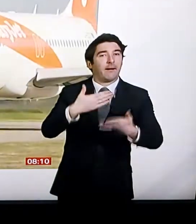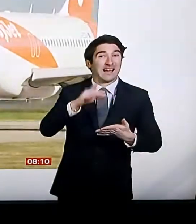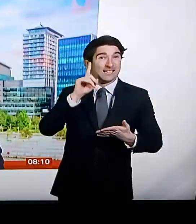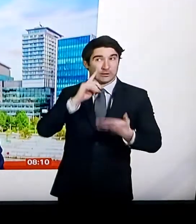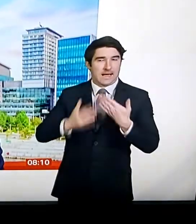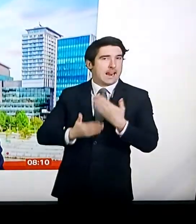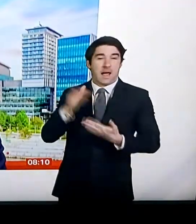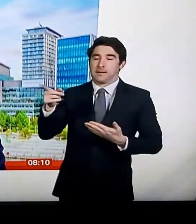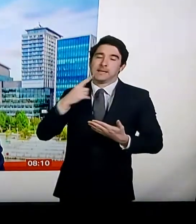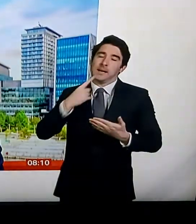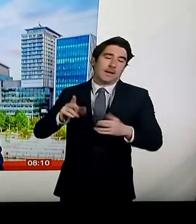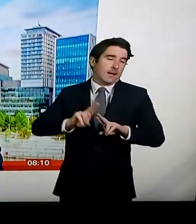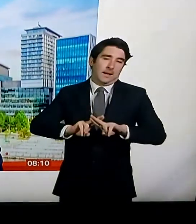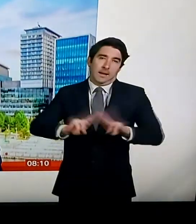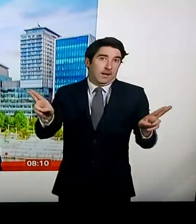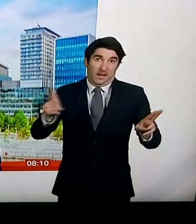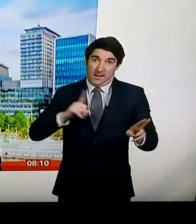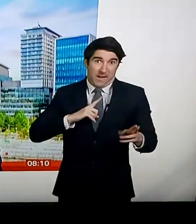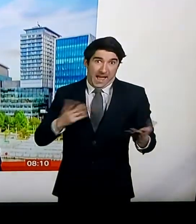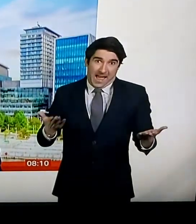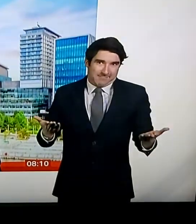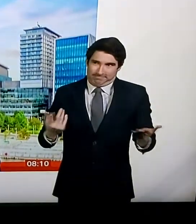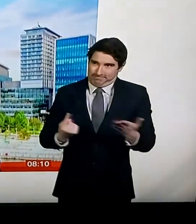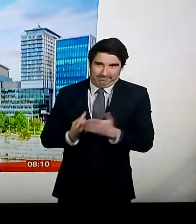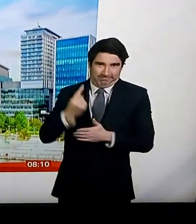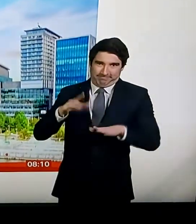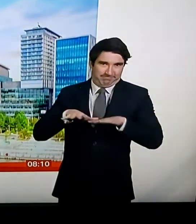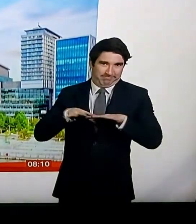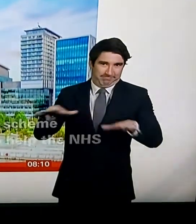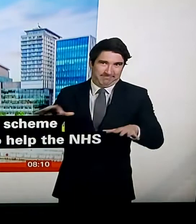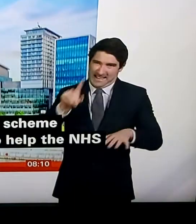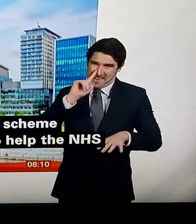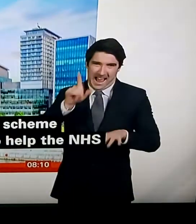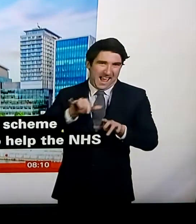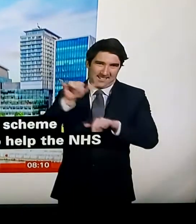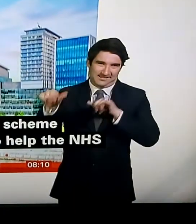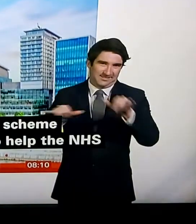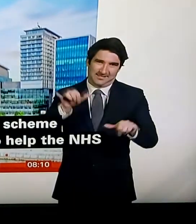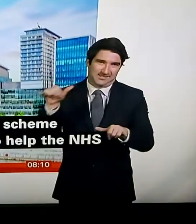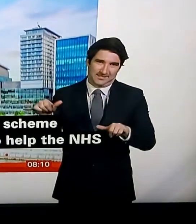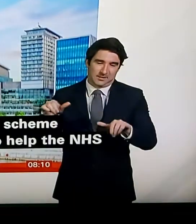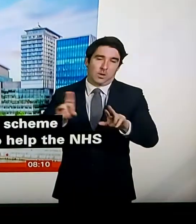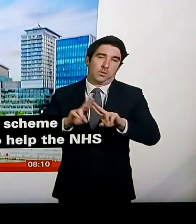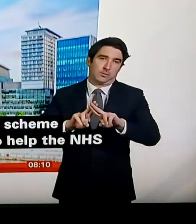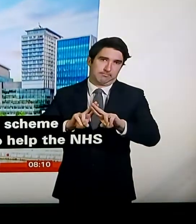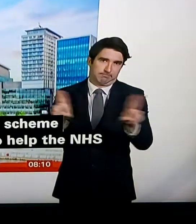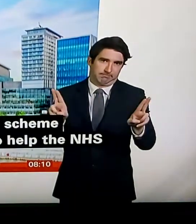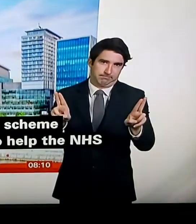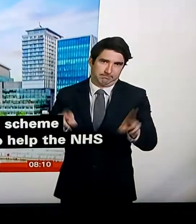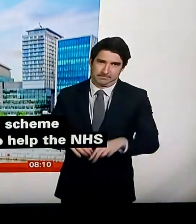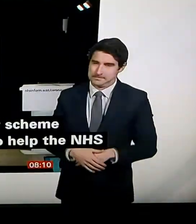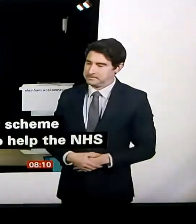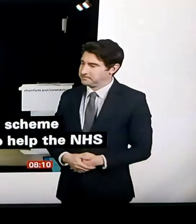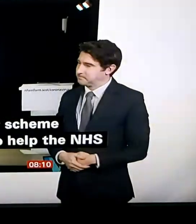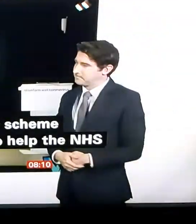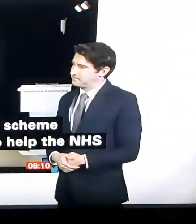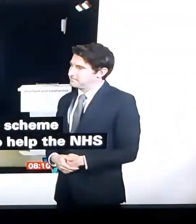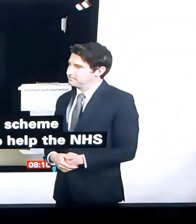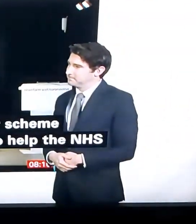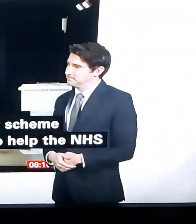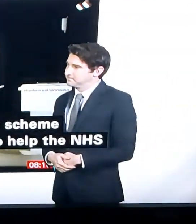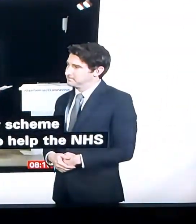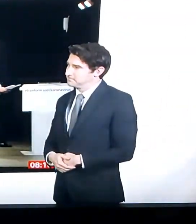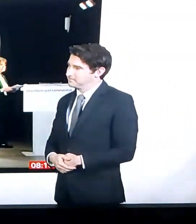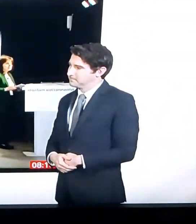restart. In Scotland, a volunteer scheme for people who want to help the NHS battle coronavirus has been launched from today. The First